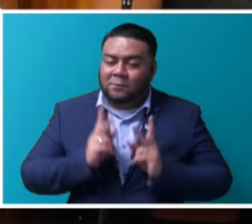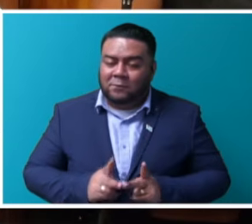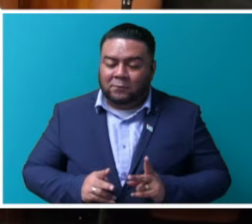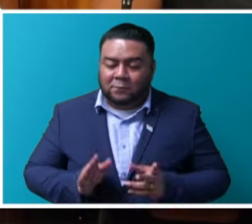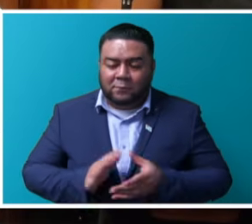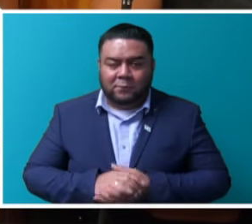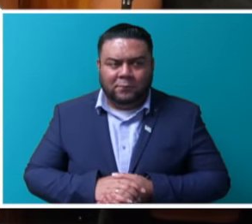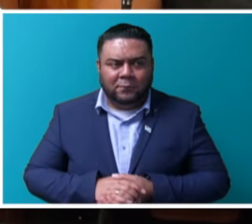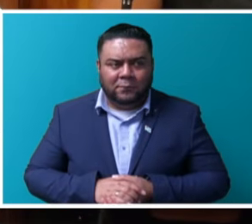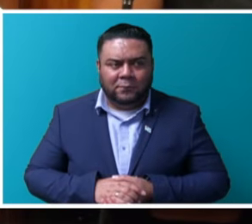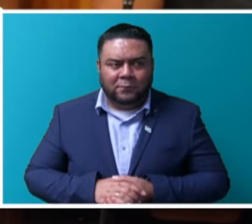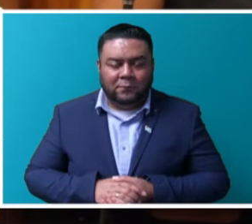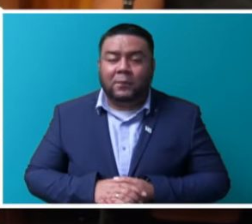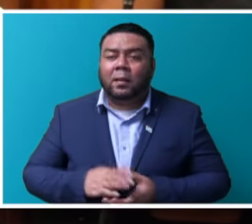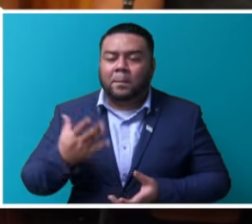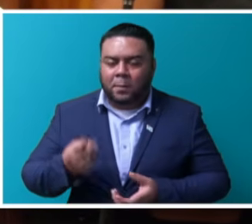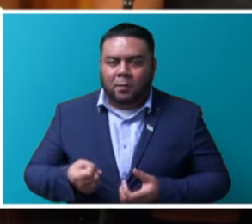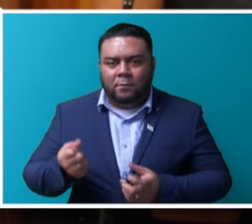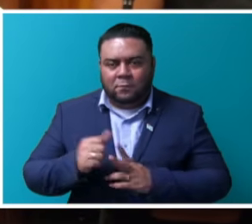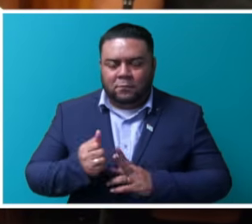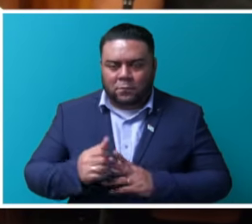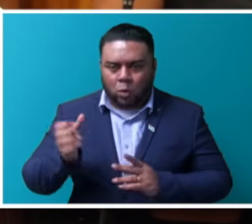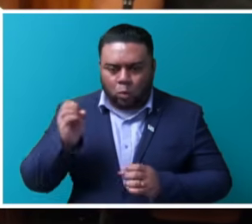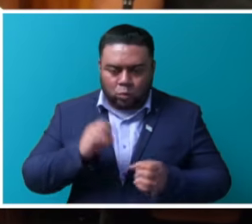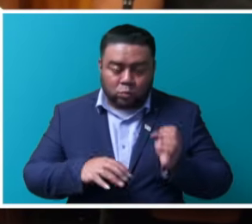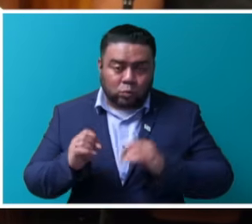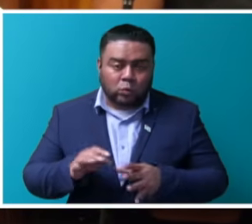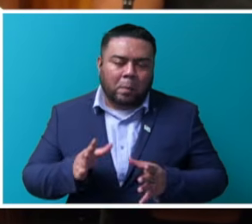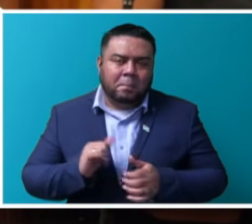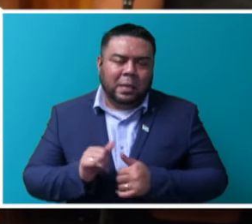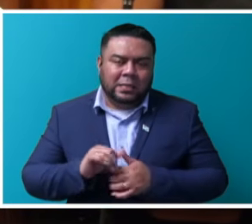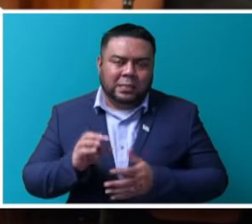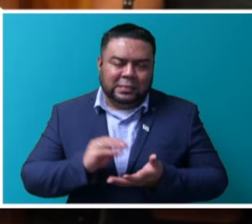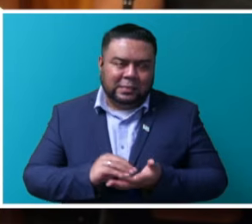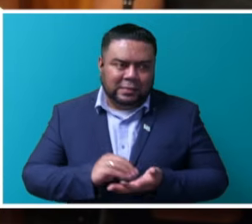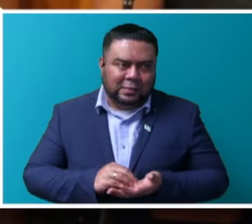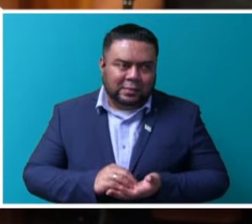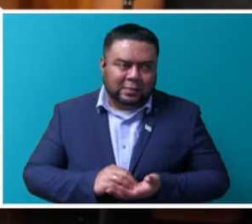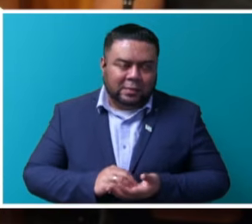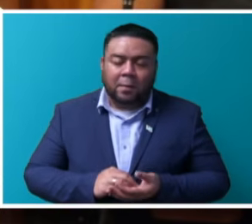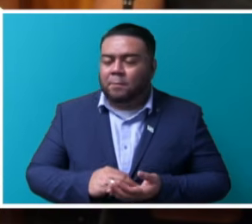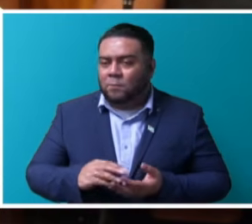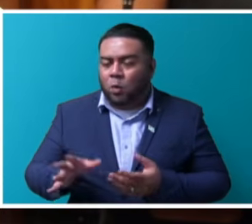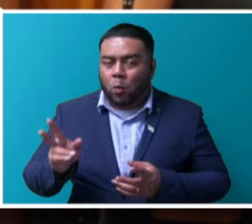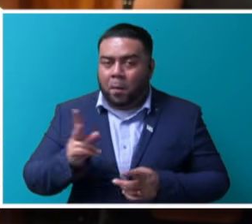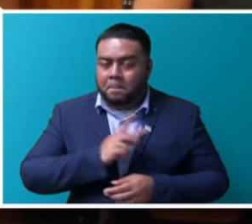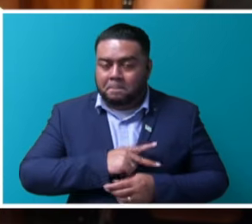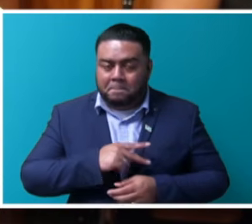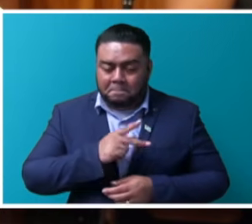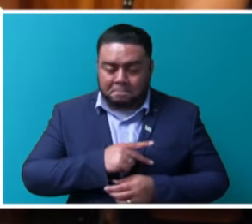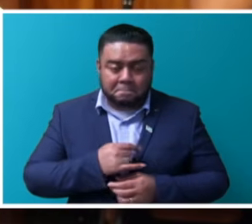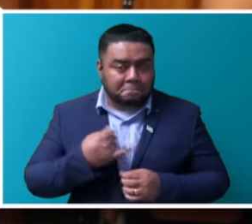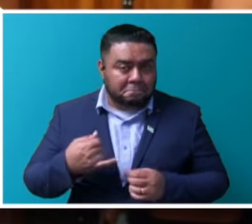health institutions, but have also contributed to better service delivery, safer working environments for our medical professionals, and a